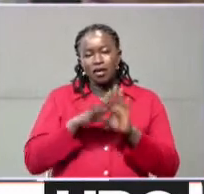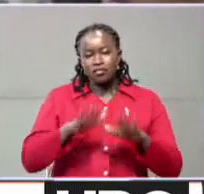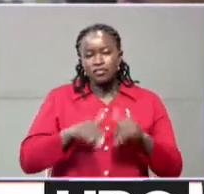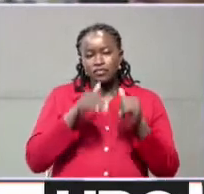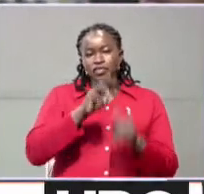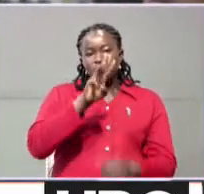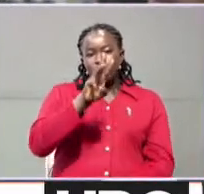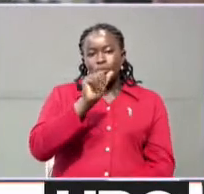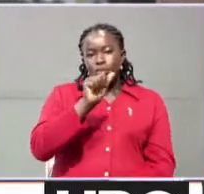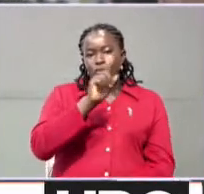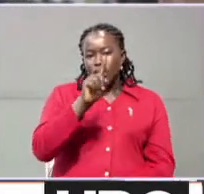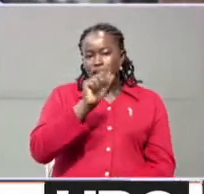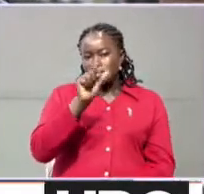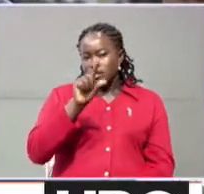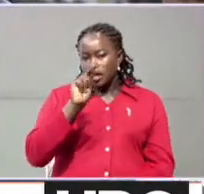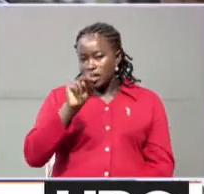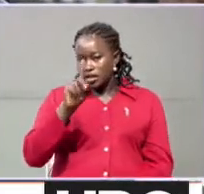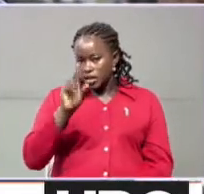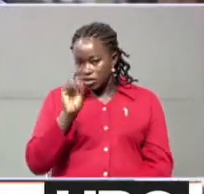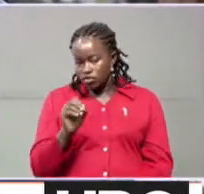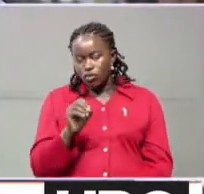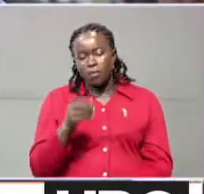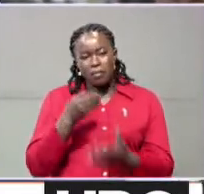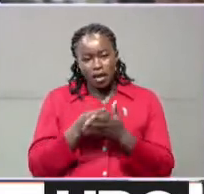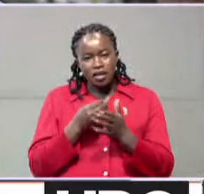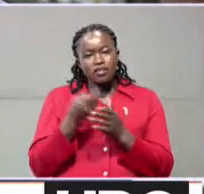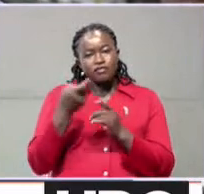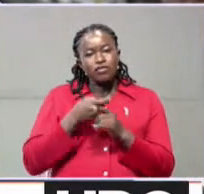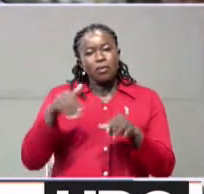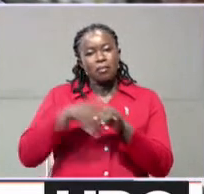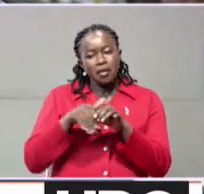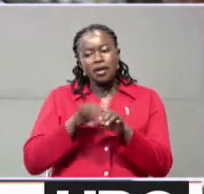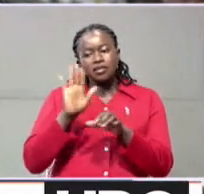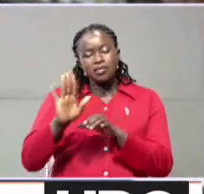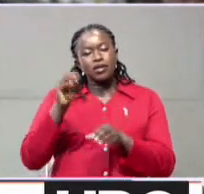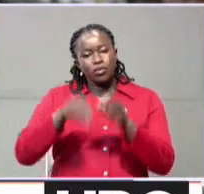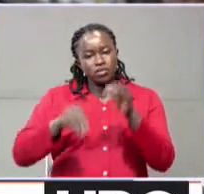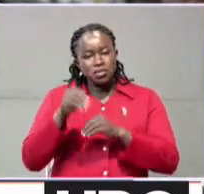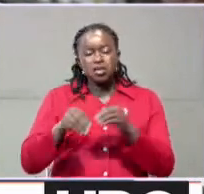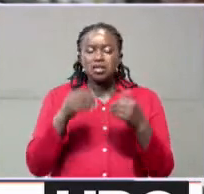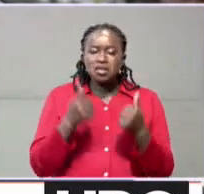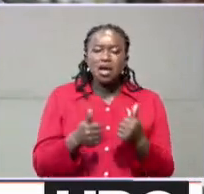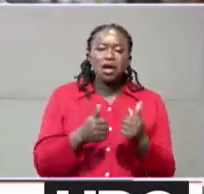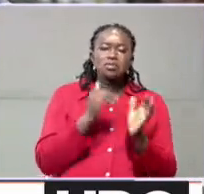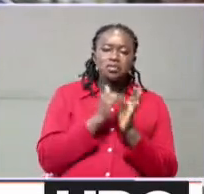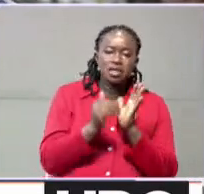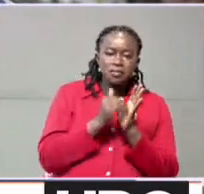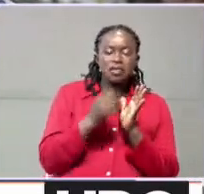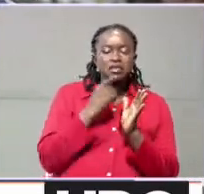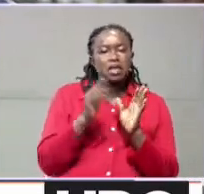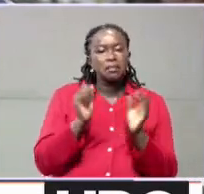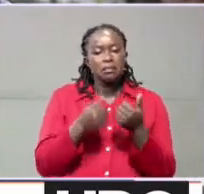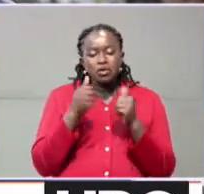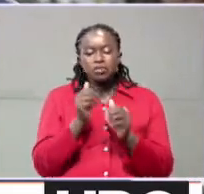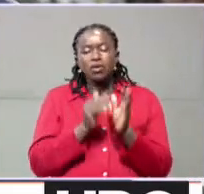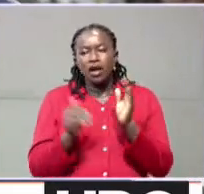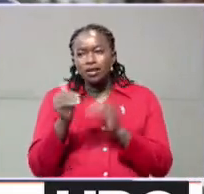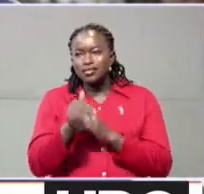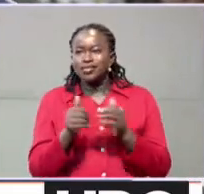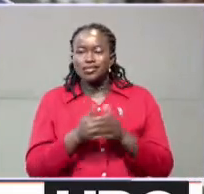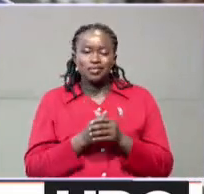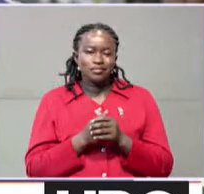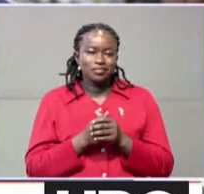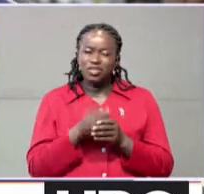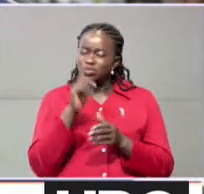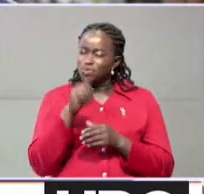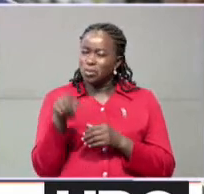money is out of members contributions so that statement of saying they can't access it i